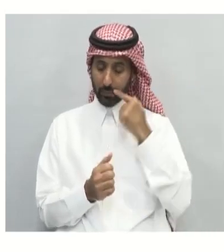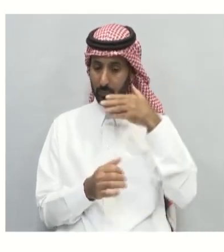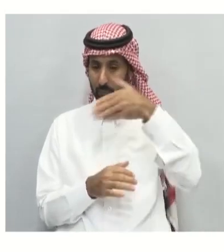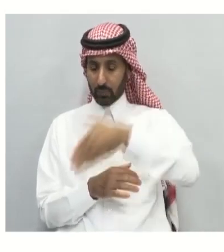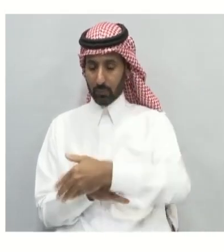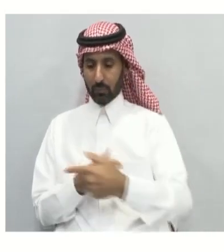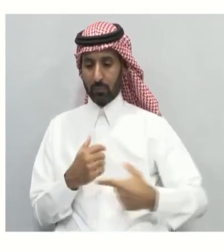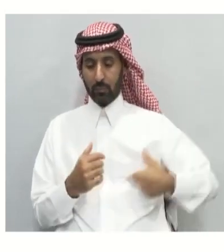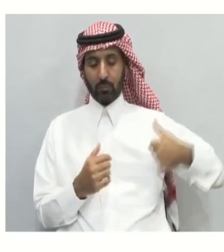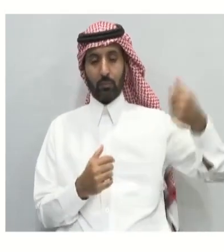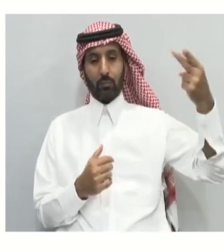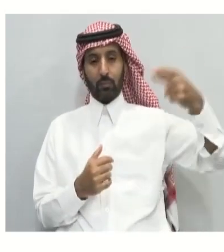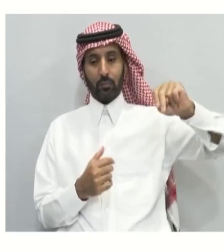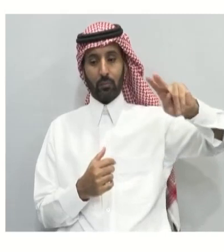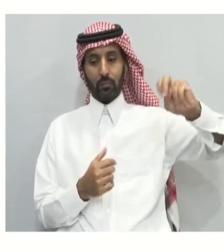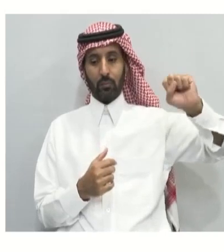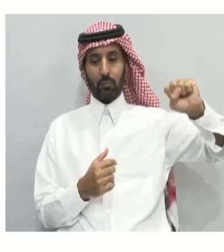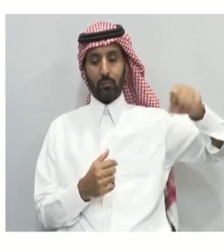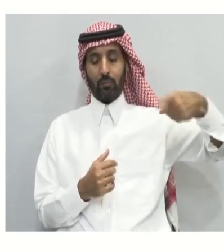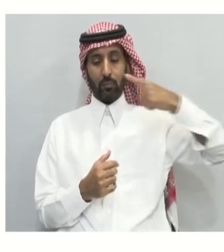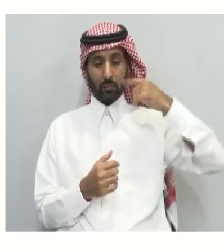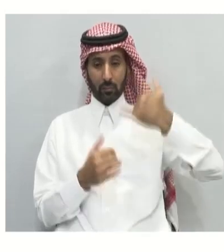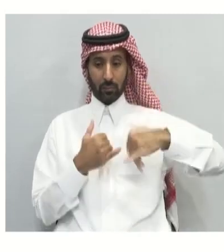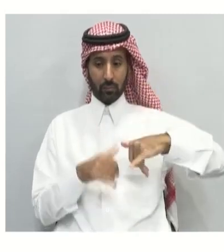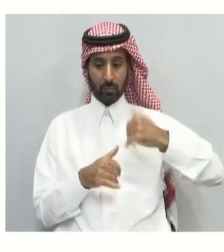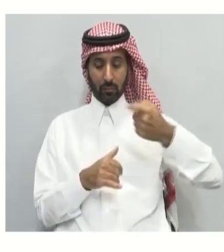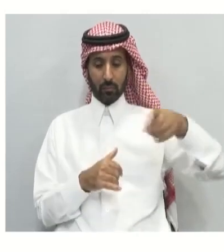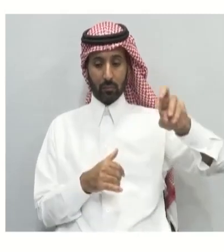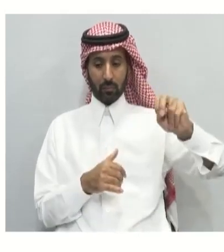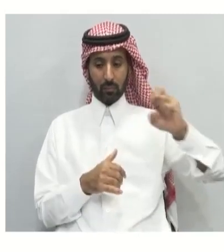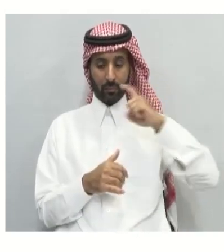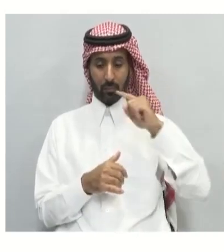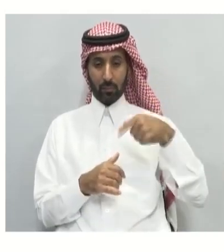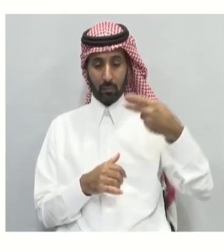Street. Continue on Hinsdown Street for